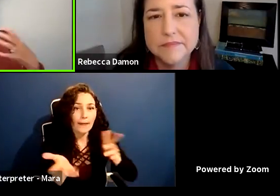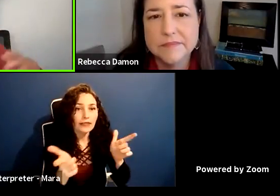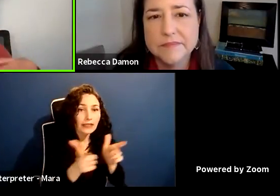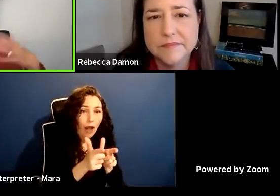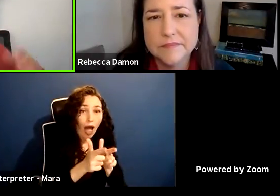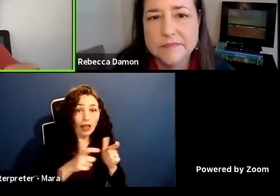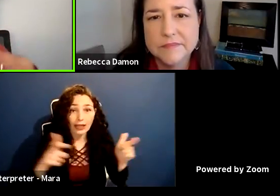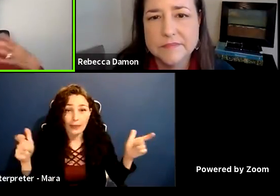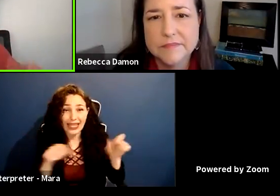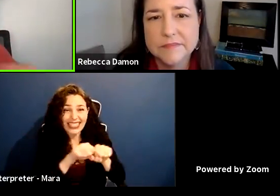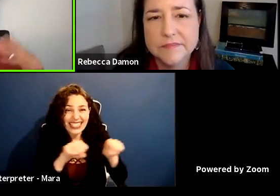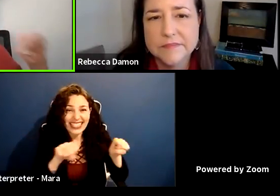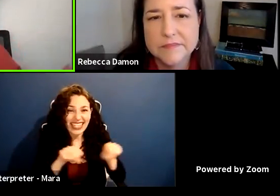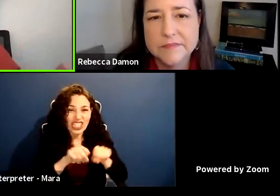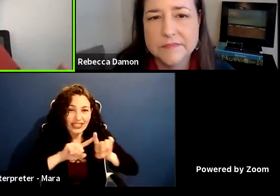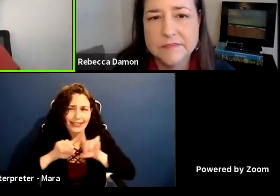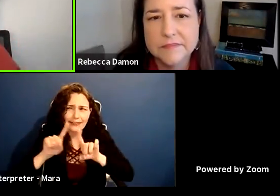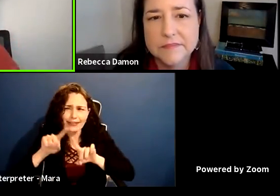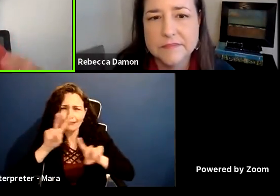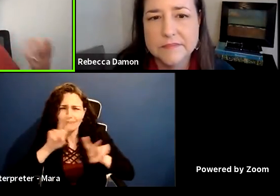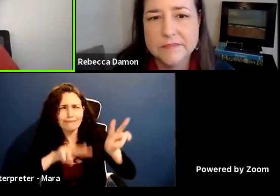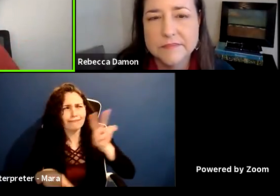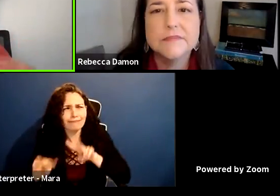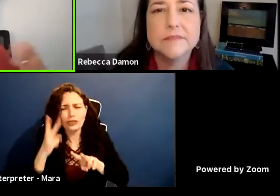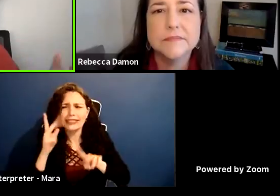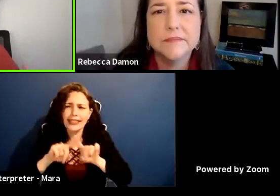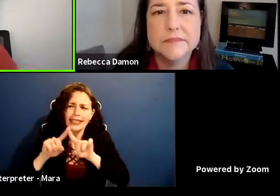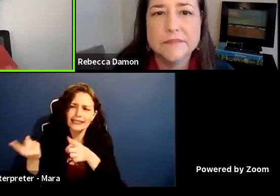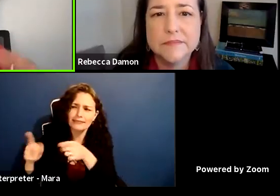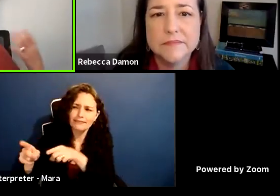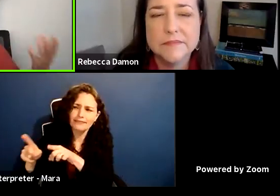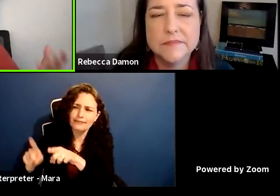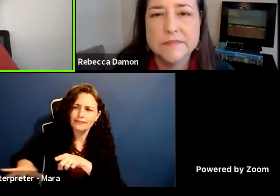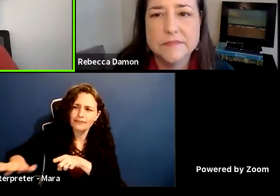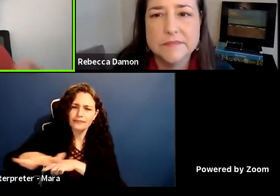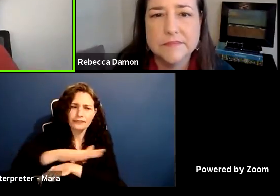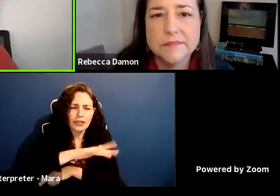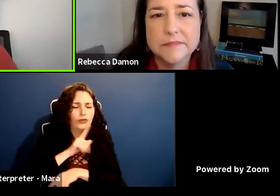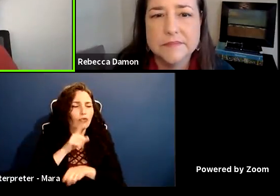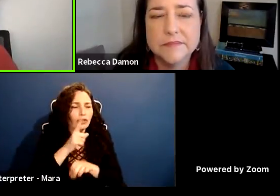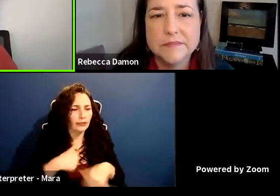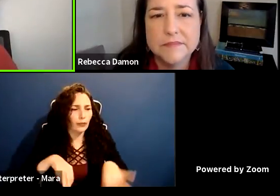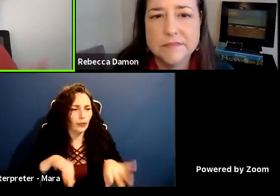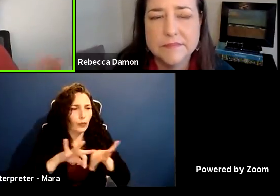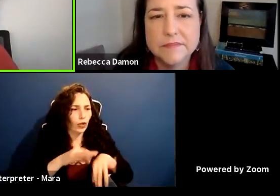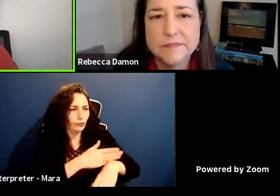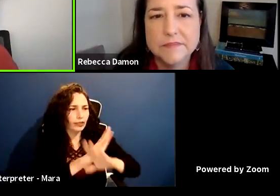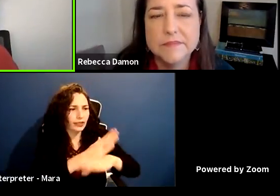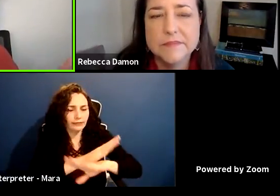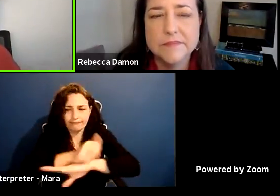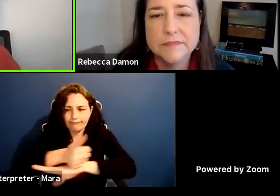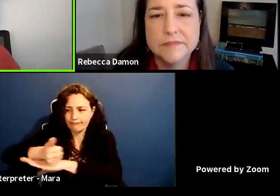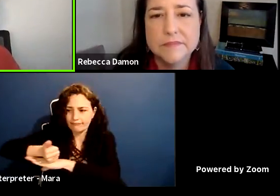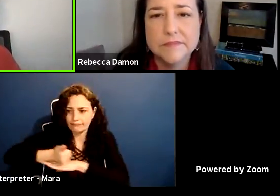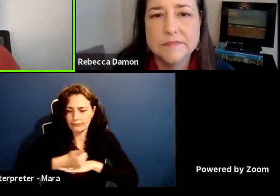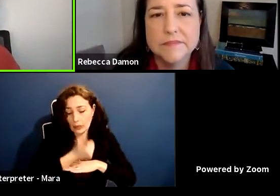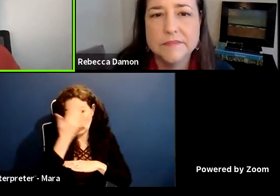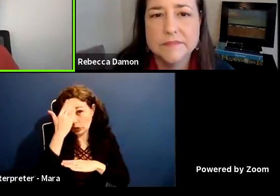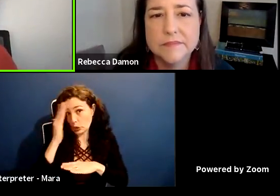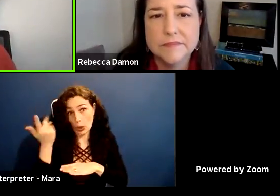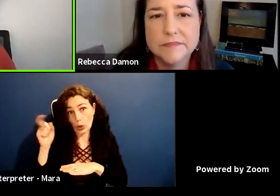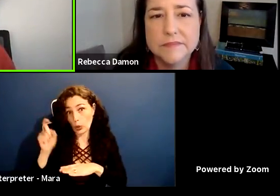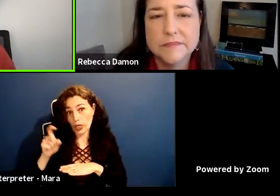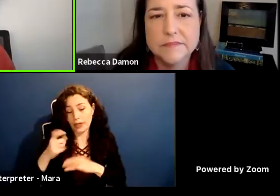of things that you start to see brewing, and we want to make sure that there's protections built in where we didn't know we didn't need them before,